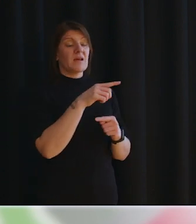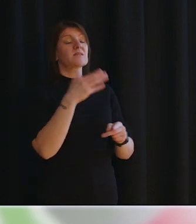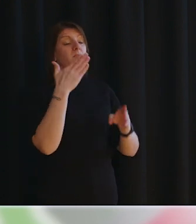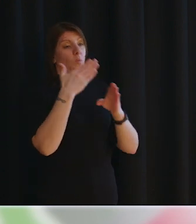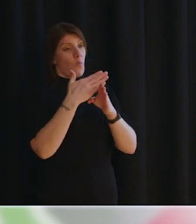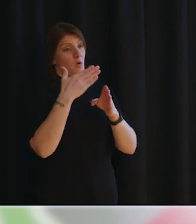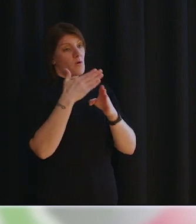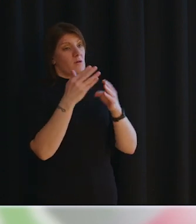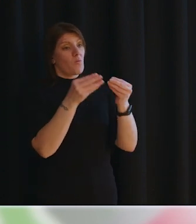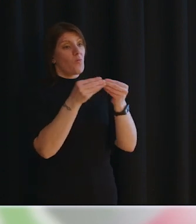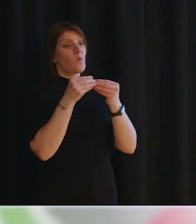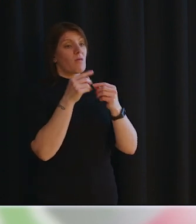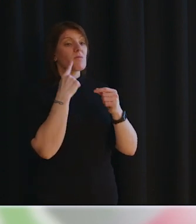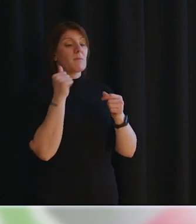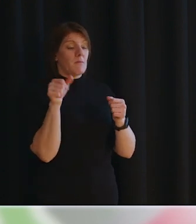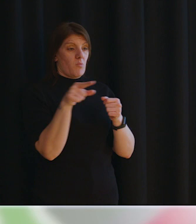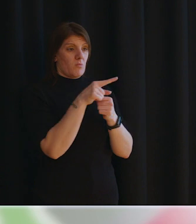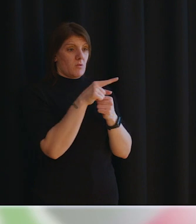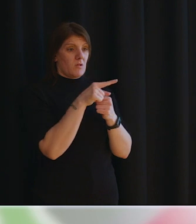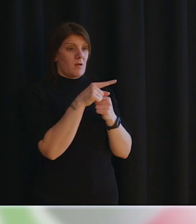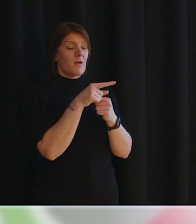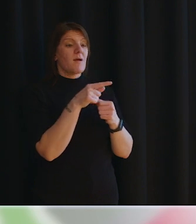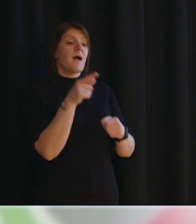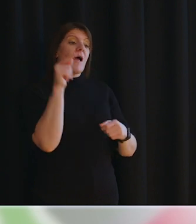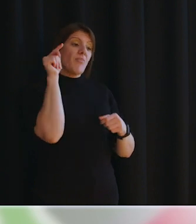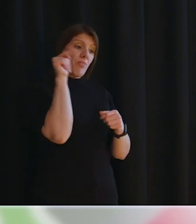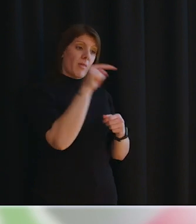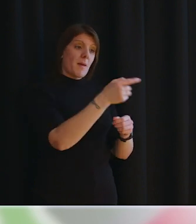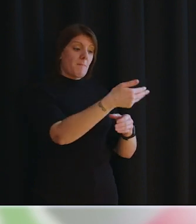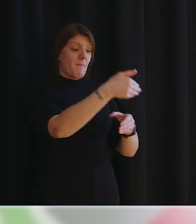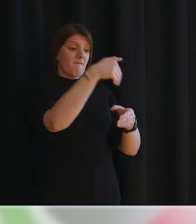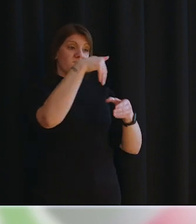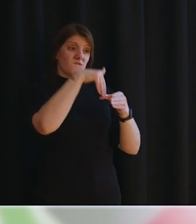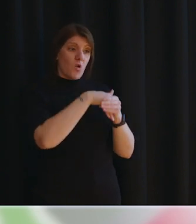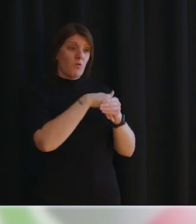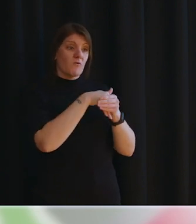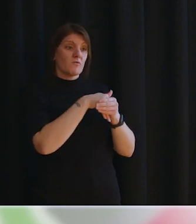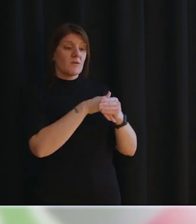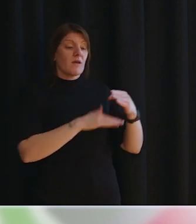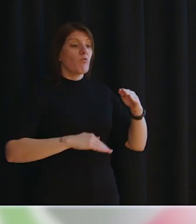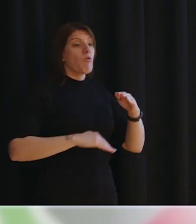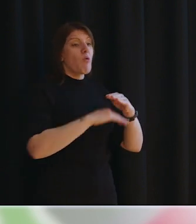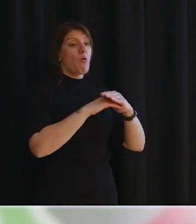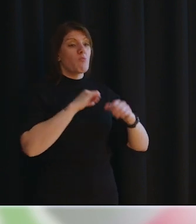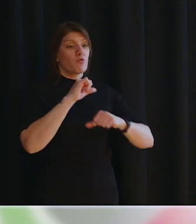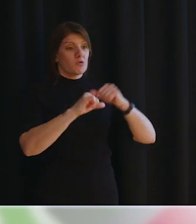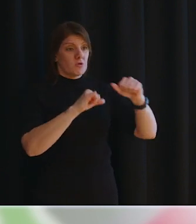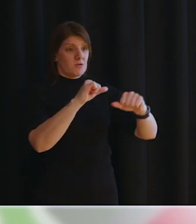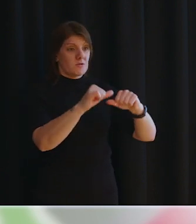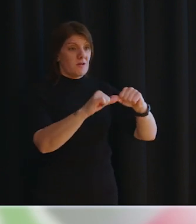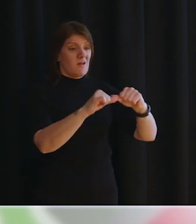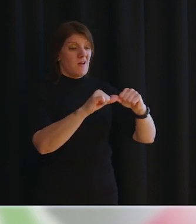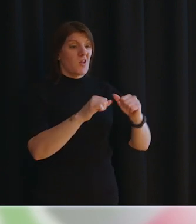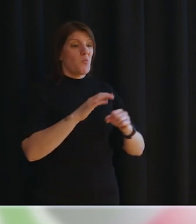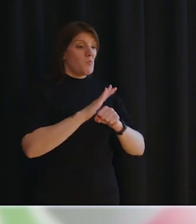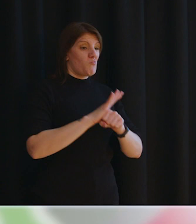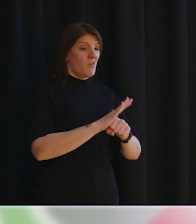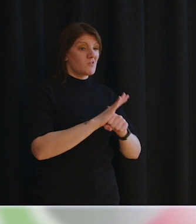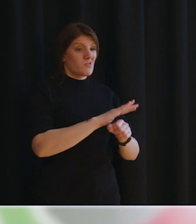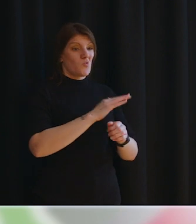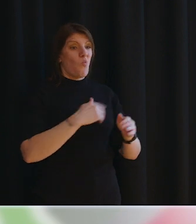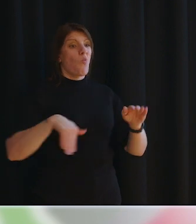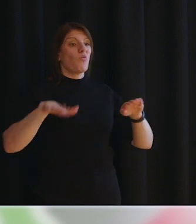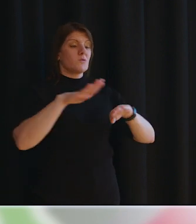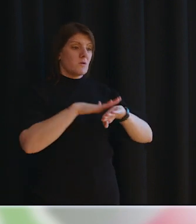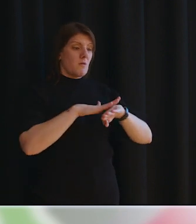working with people and having them involved throughout the whole process and not being professional-led all the